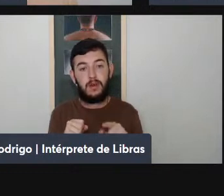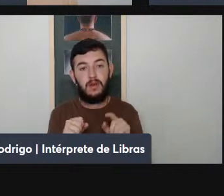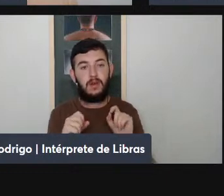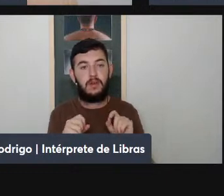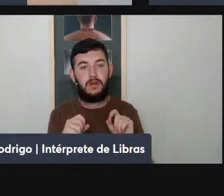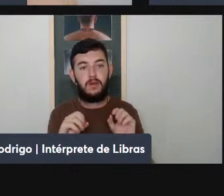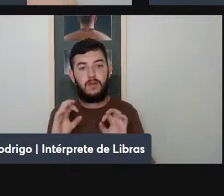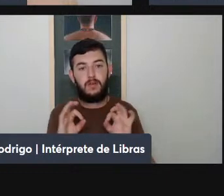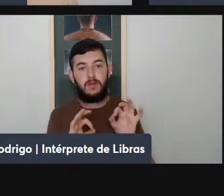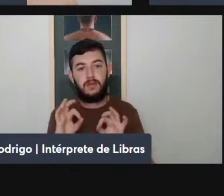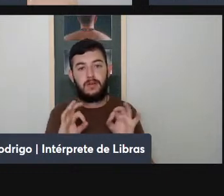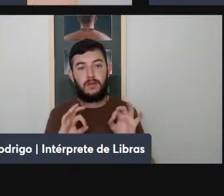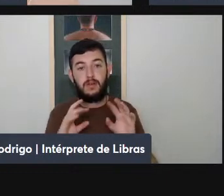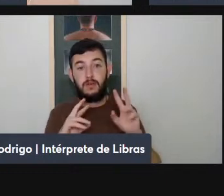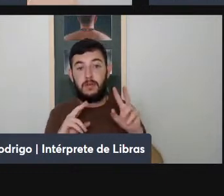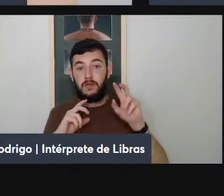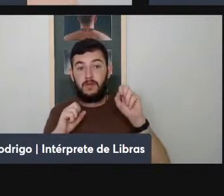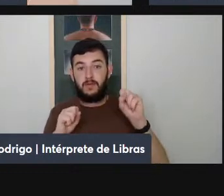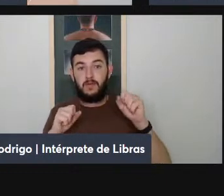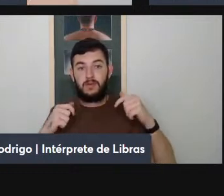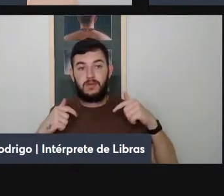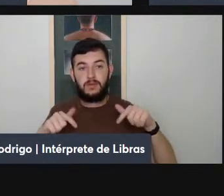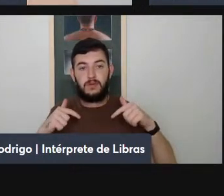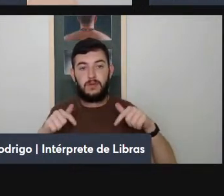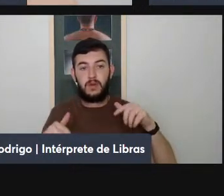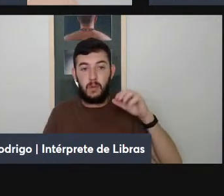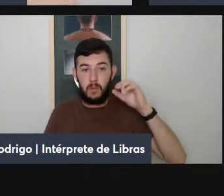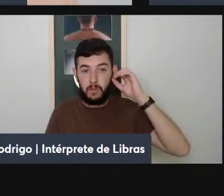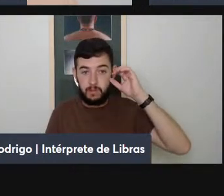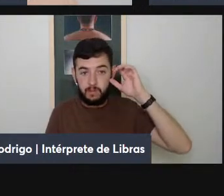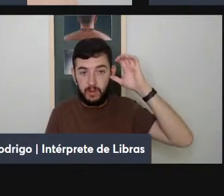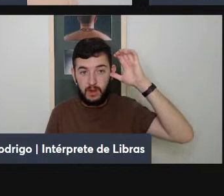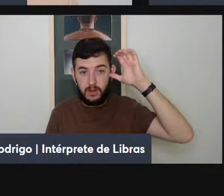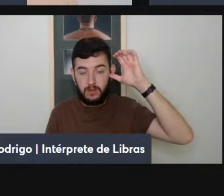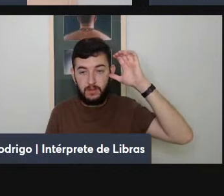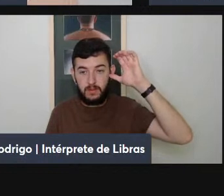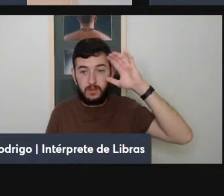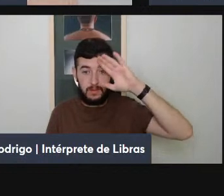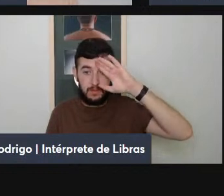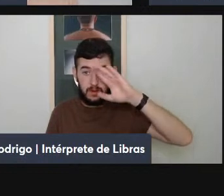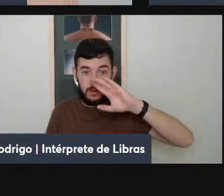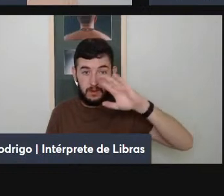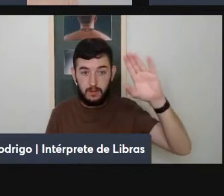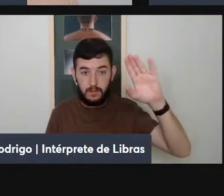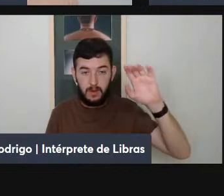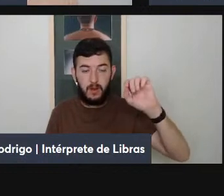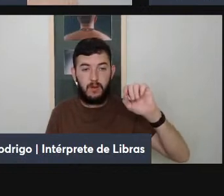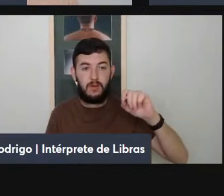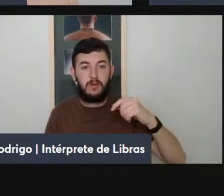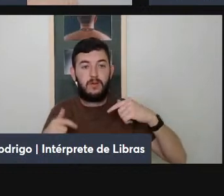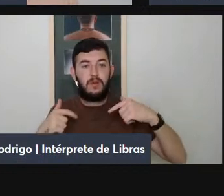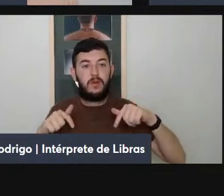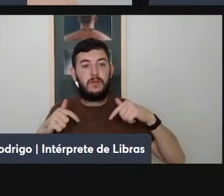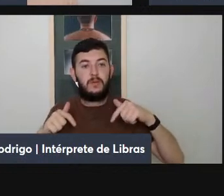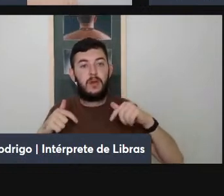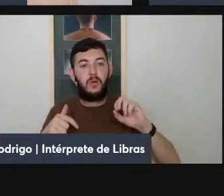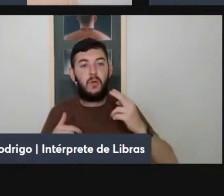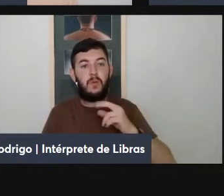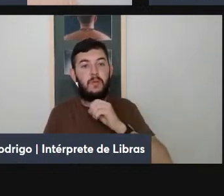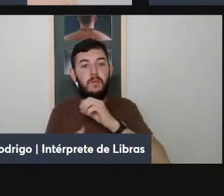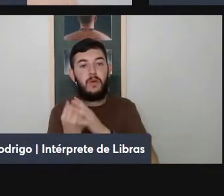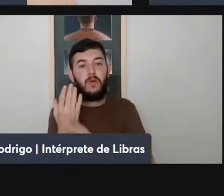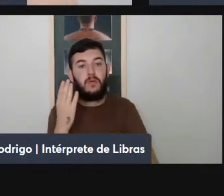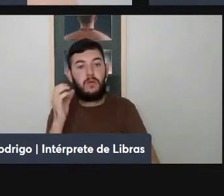de trabalho da produção de conhecimento, principalmente de trabalhadores de produção de conhecimento do